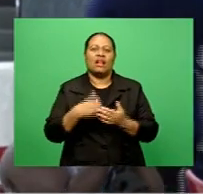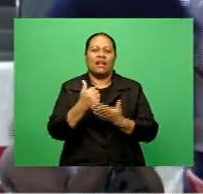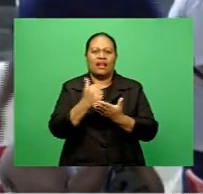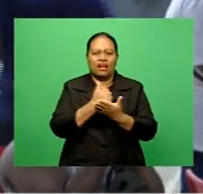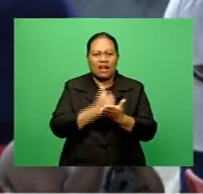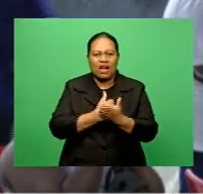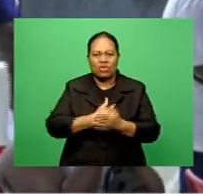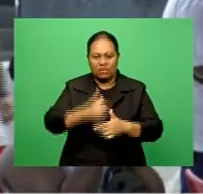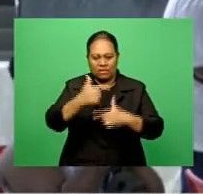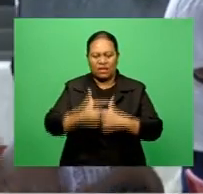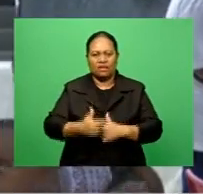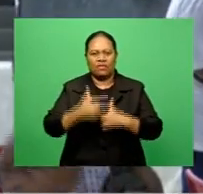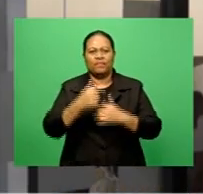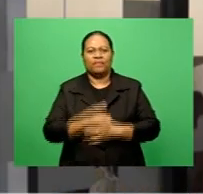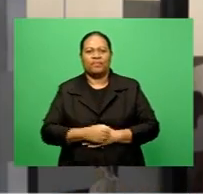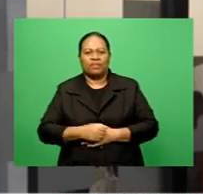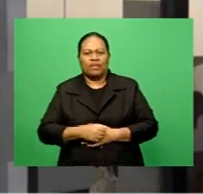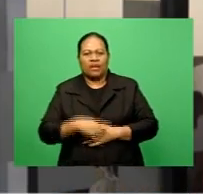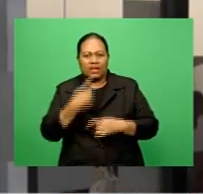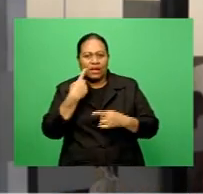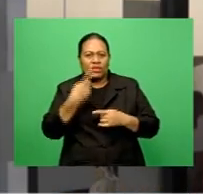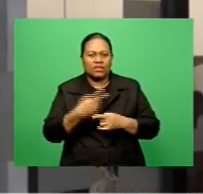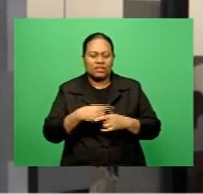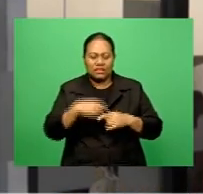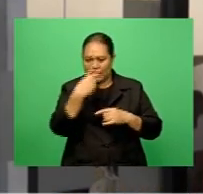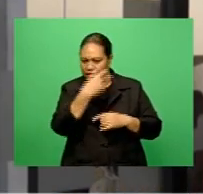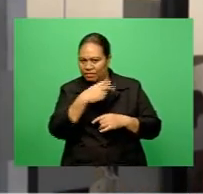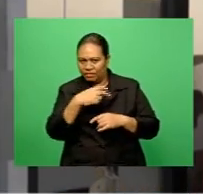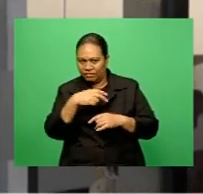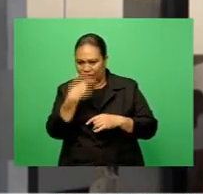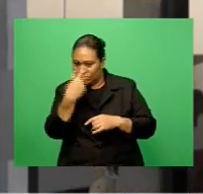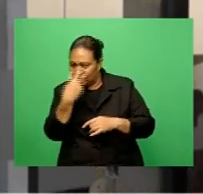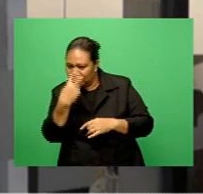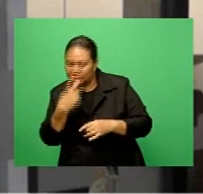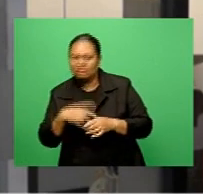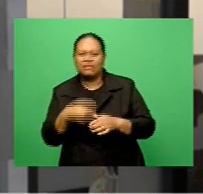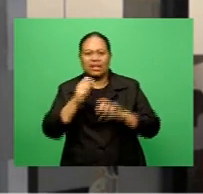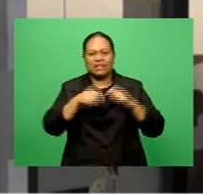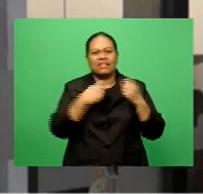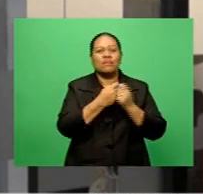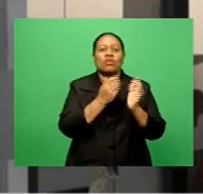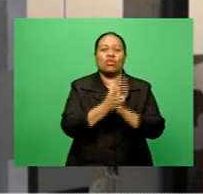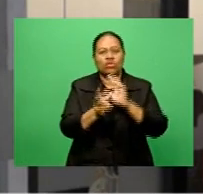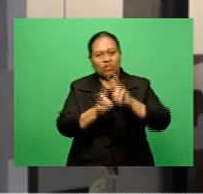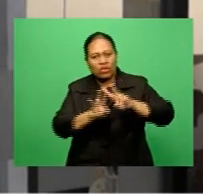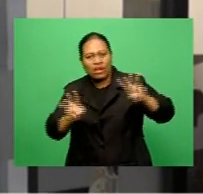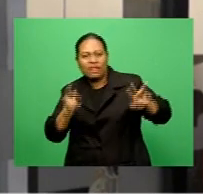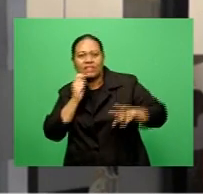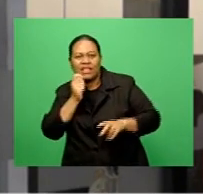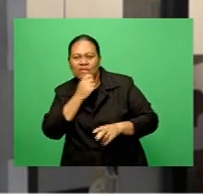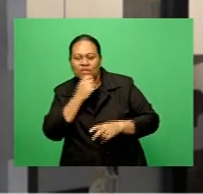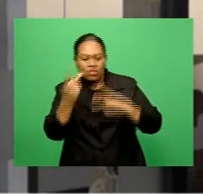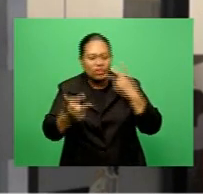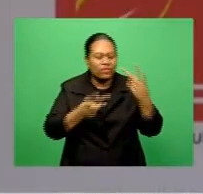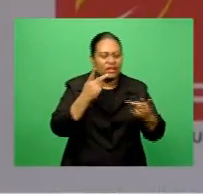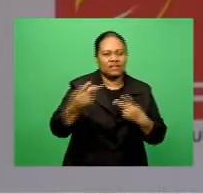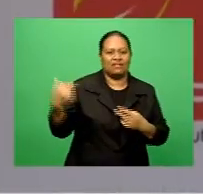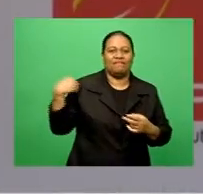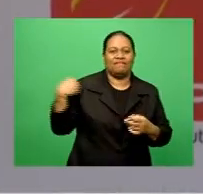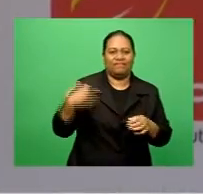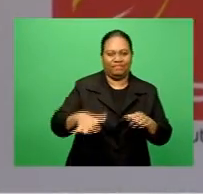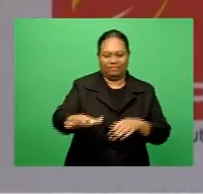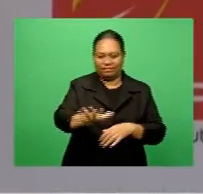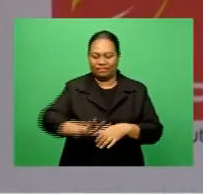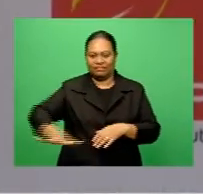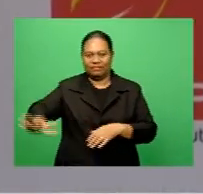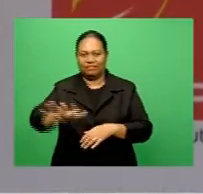minimum withdrawal amount. The fund's inspection teams have been deployed to Vanuatu and Taveuni and have started visiting the affected areas.